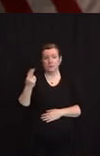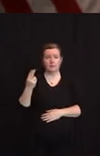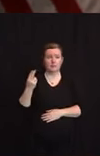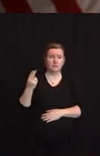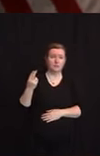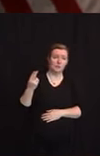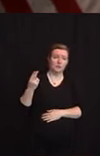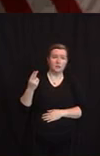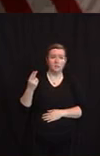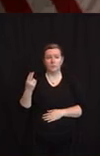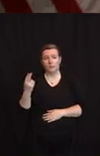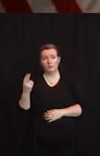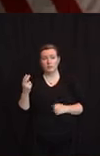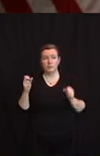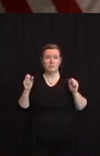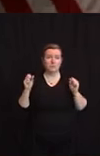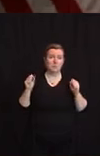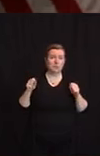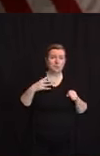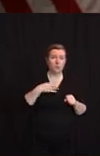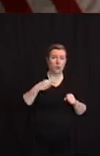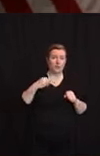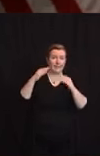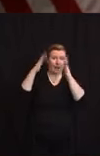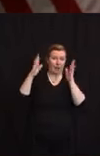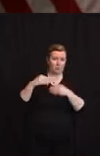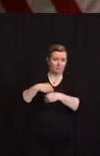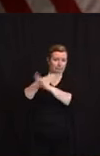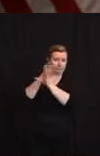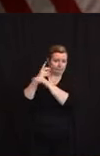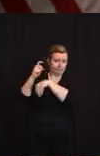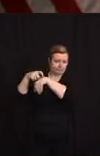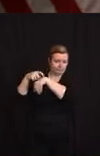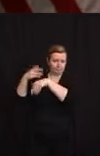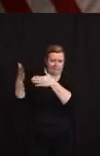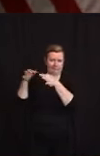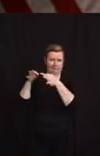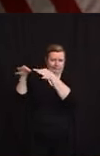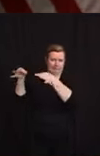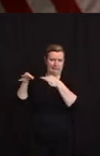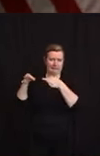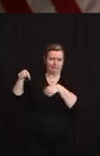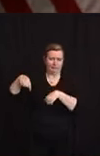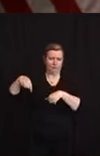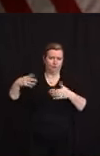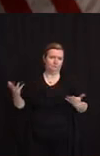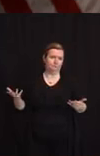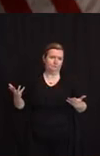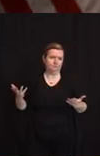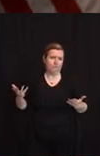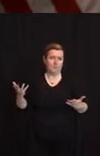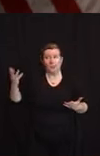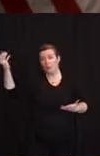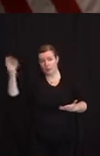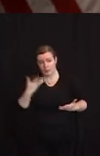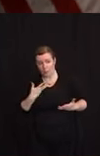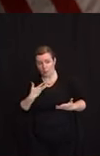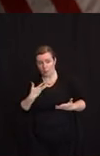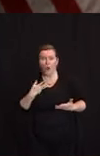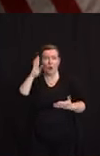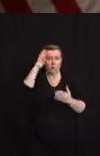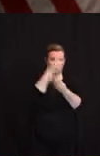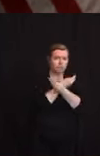House VTC, and we'll come back and let you all know the minute we know. And again, to everybody, first of all, I